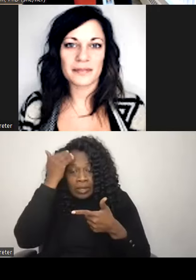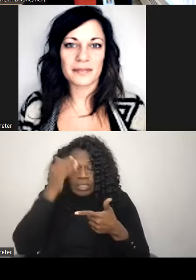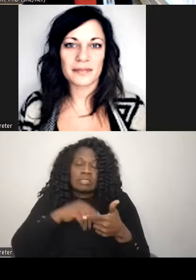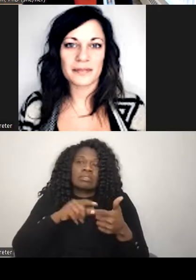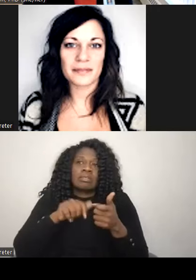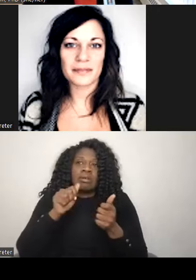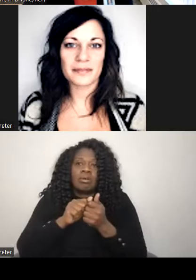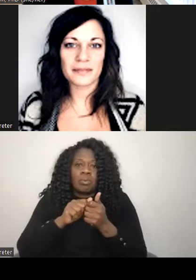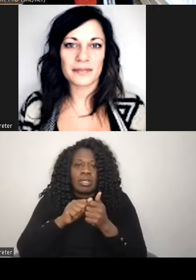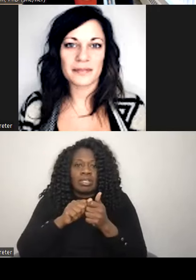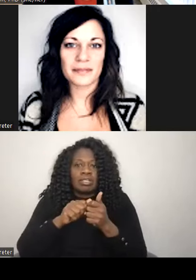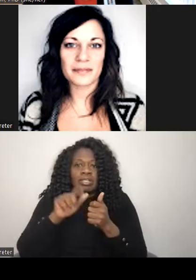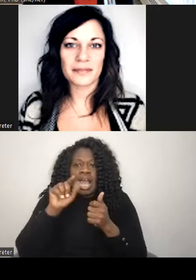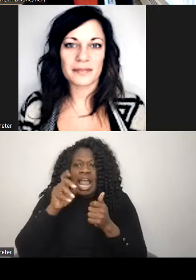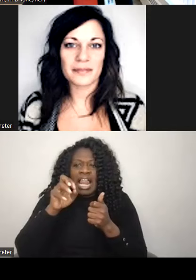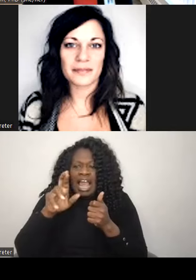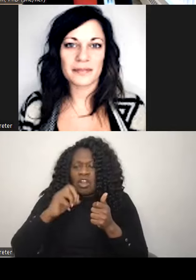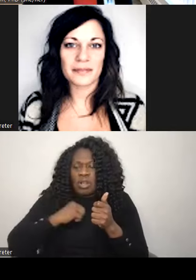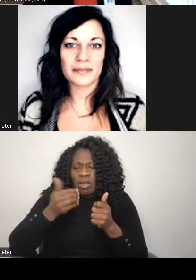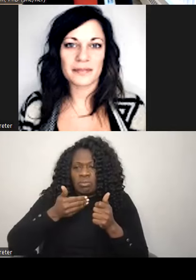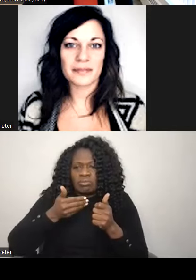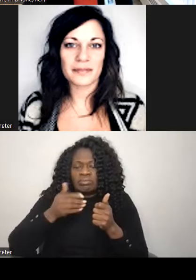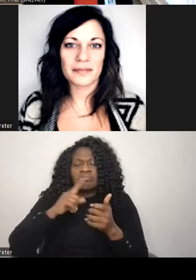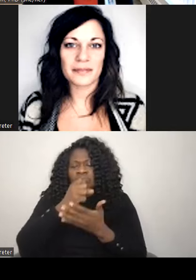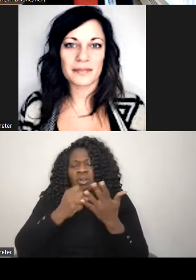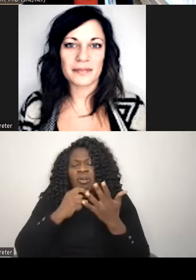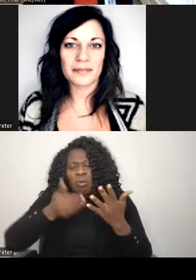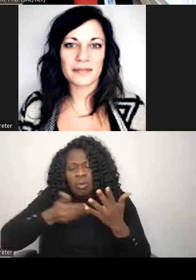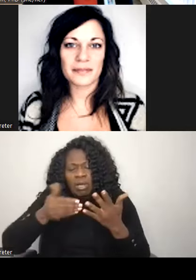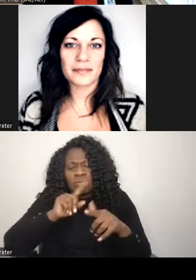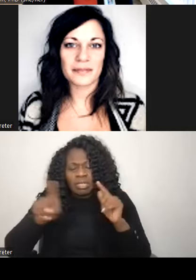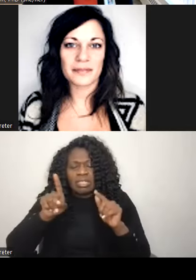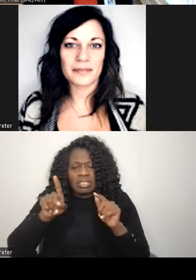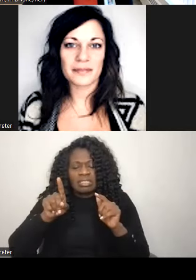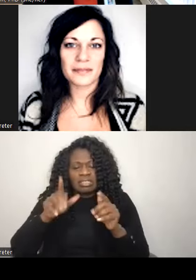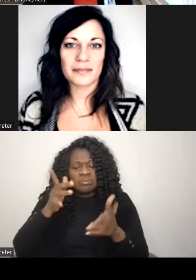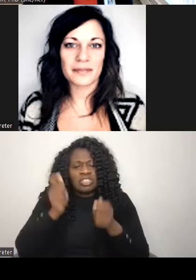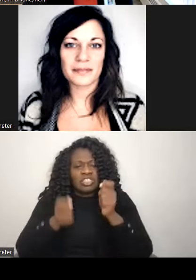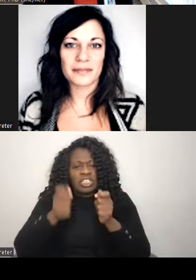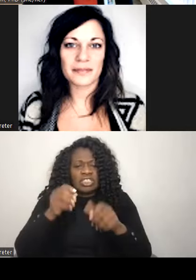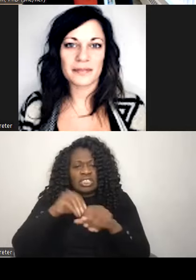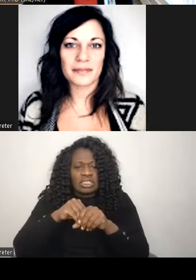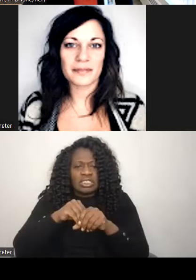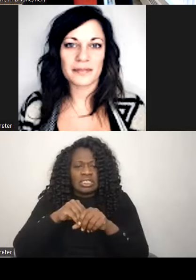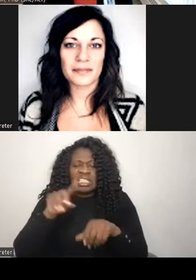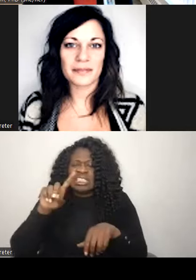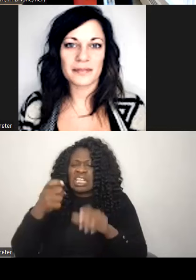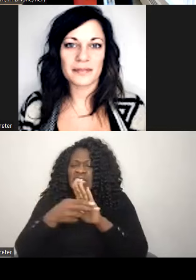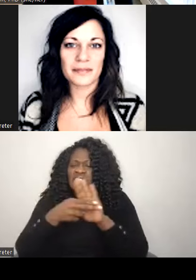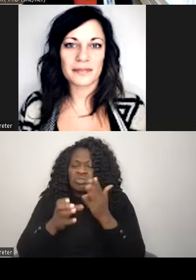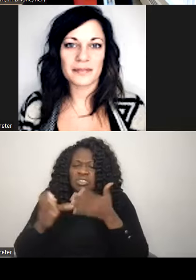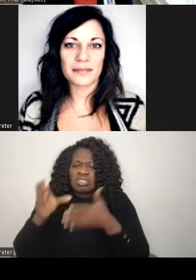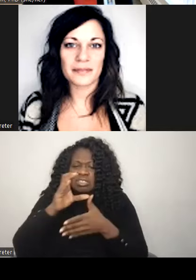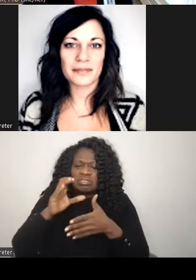with the latter being something that I welcome. But the other is probably also changes in kind of the diagnostic criteria